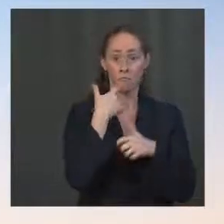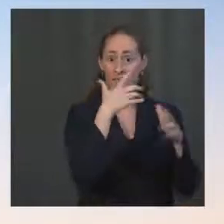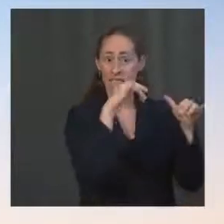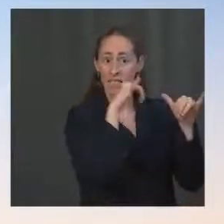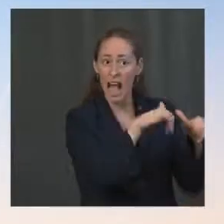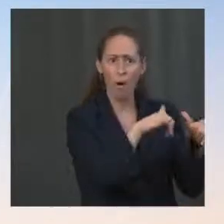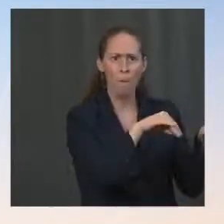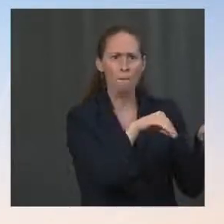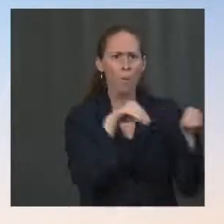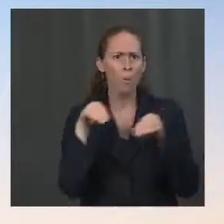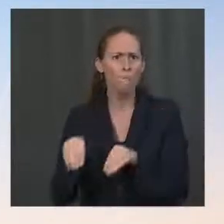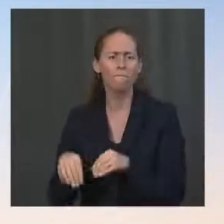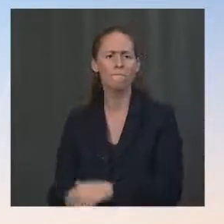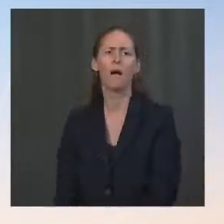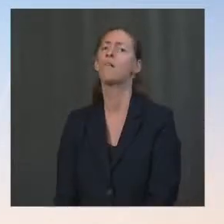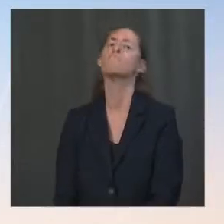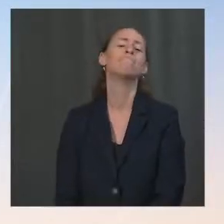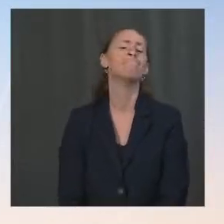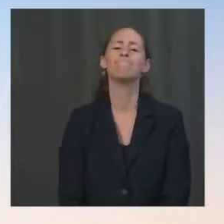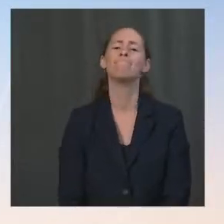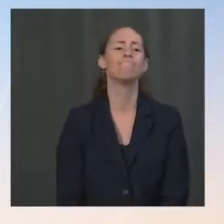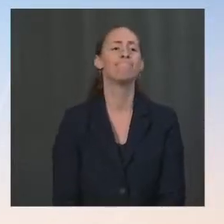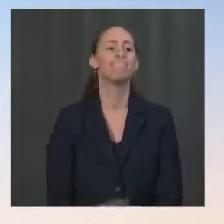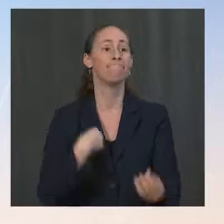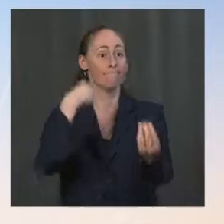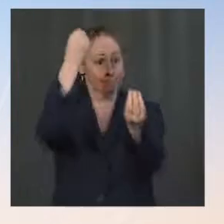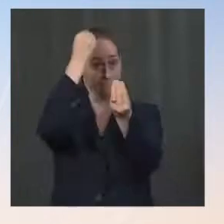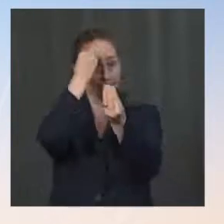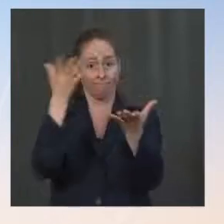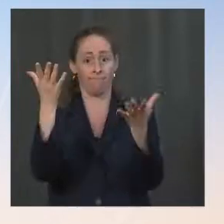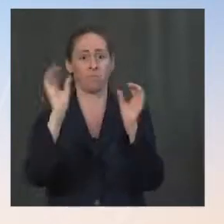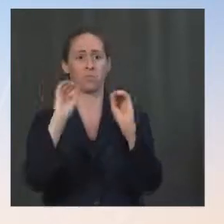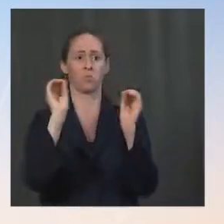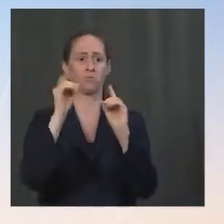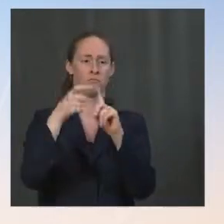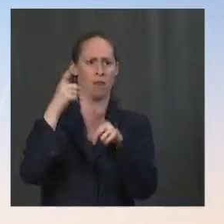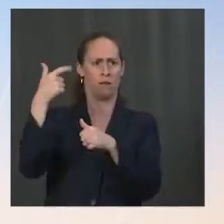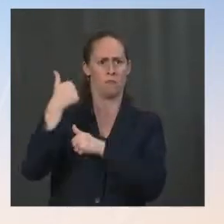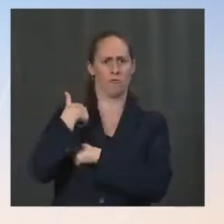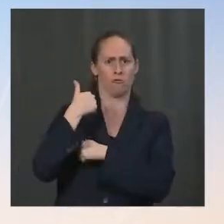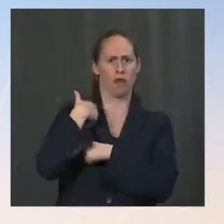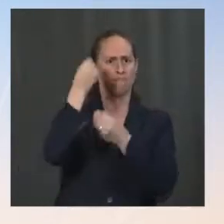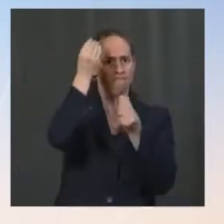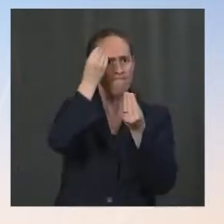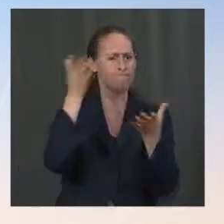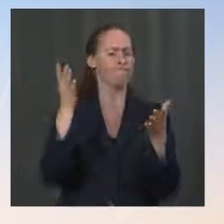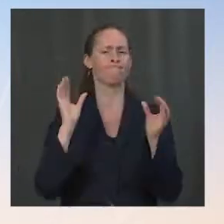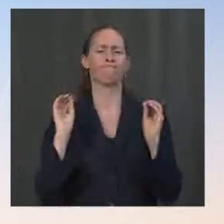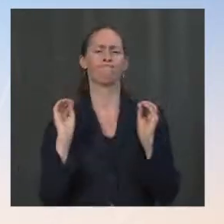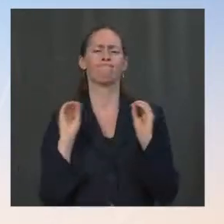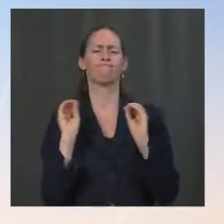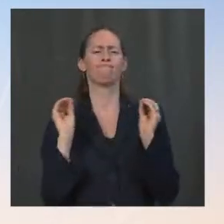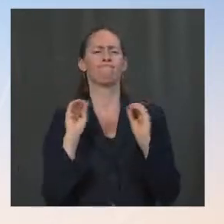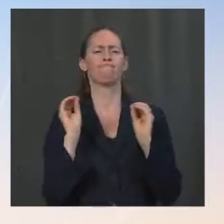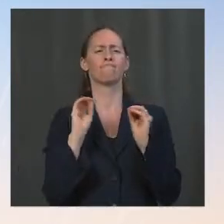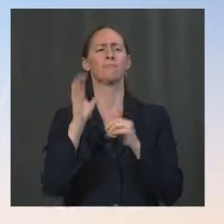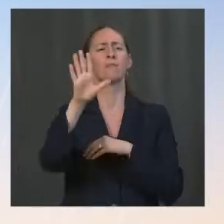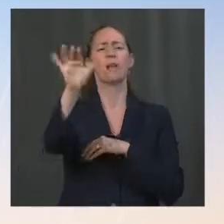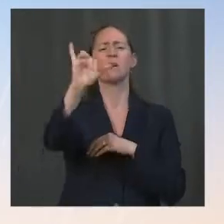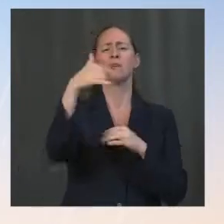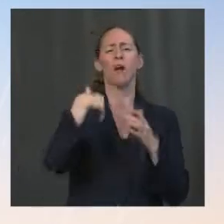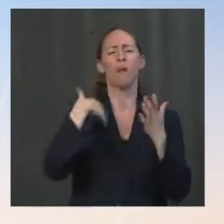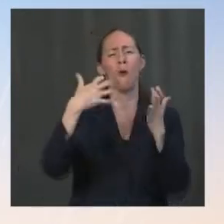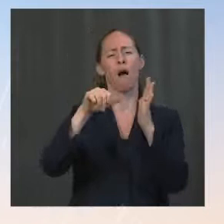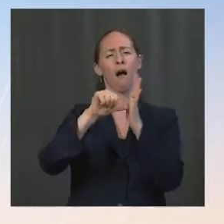been an announcement, as you know, by the U.S. military about the timing of that, but I can reiterate what I conveyed yesterday, which is the president will